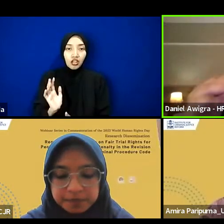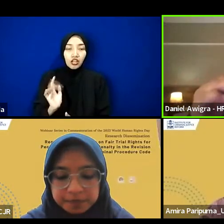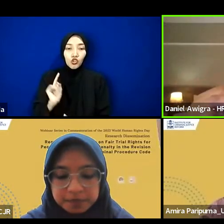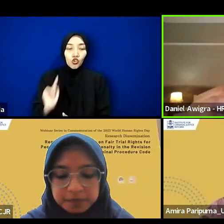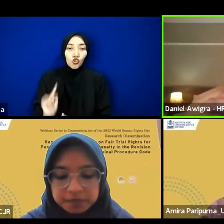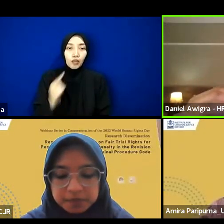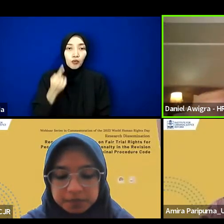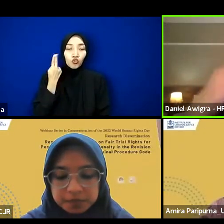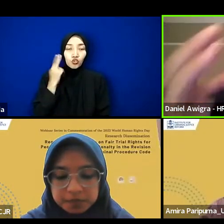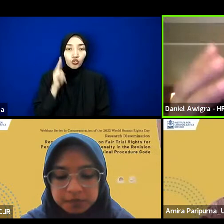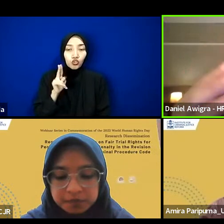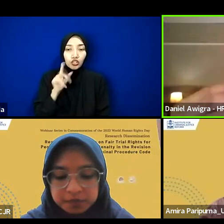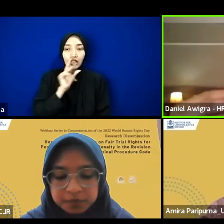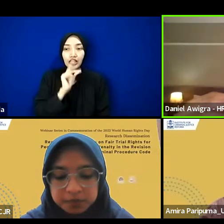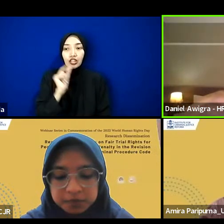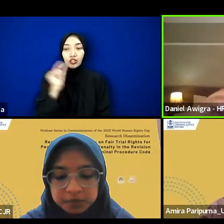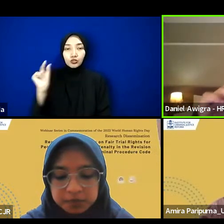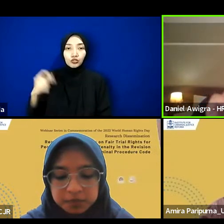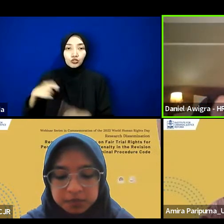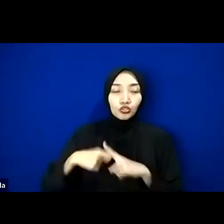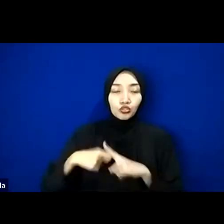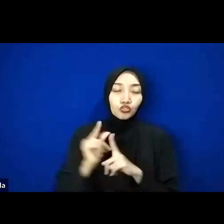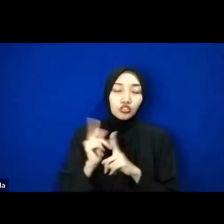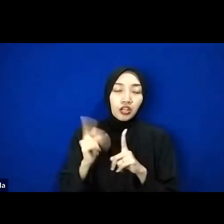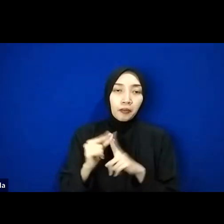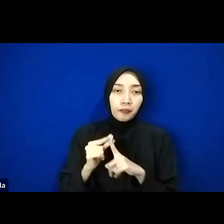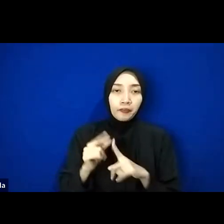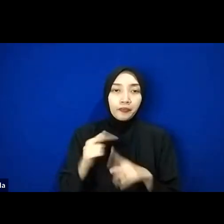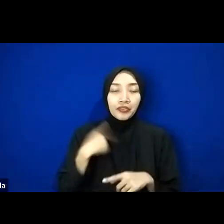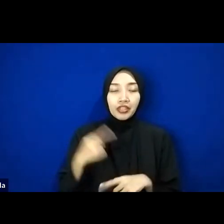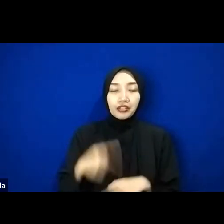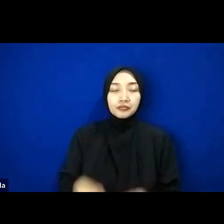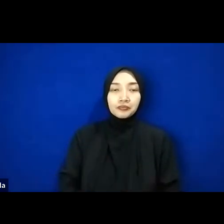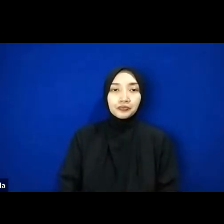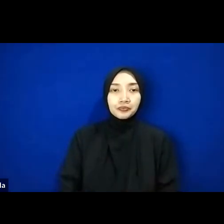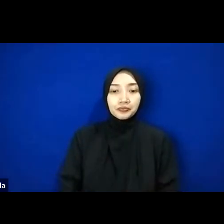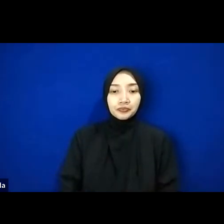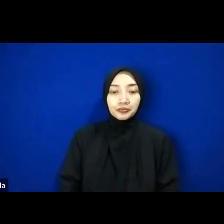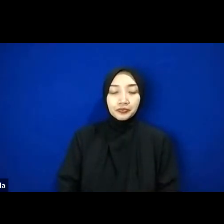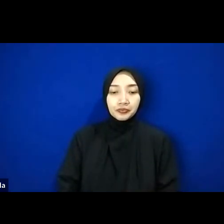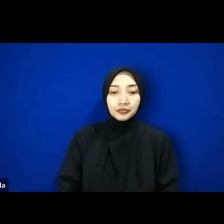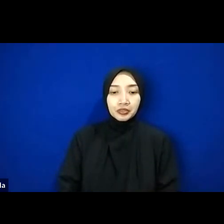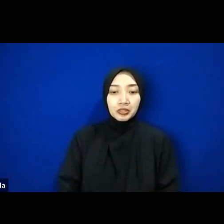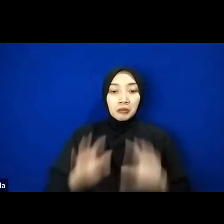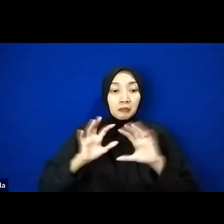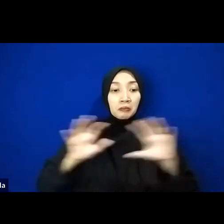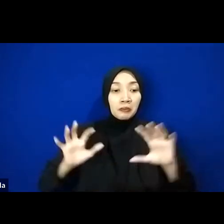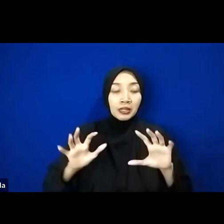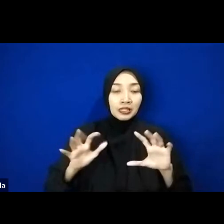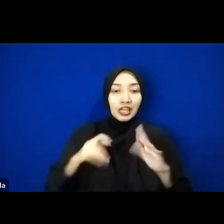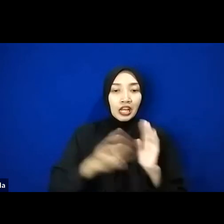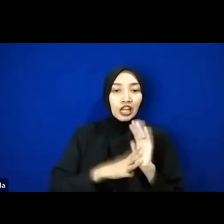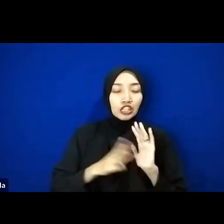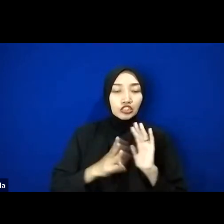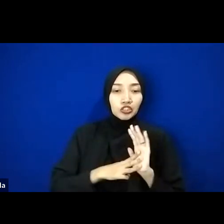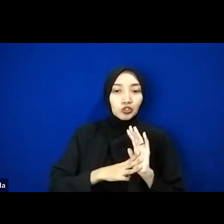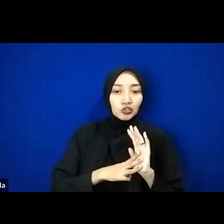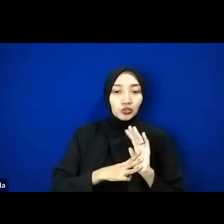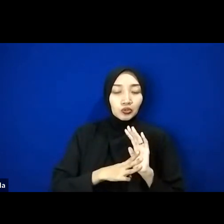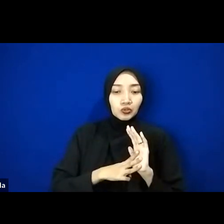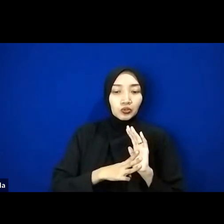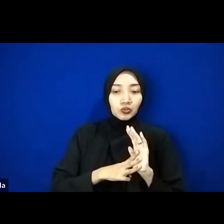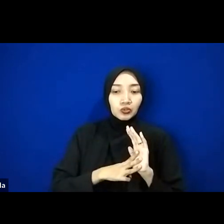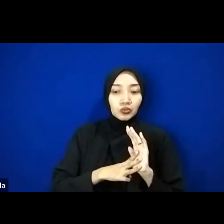much visionary work that a lot of cases, happening on the sentence to